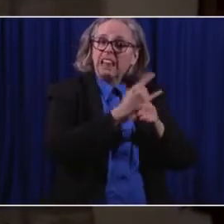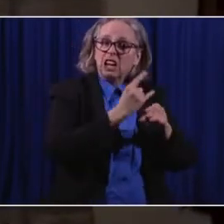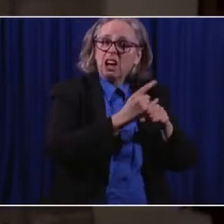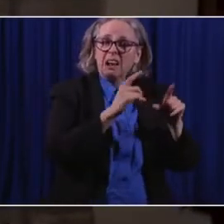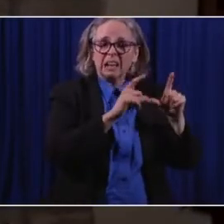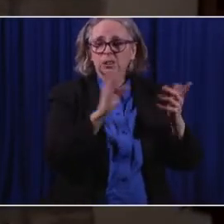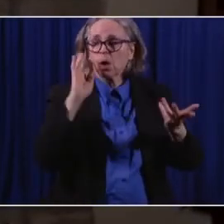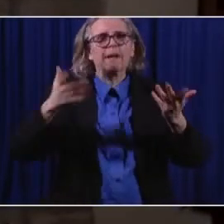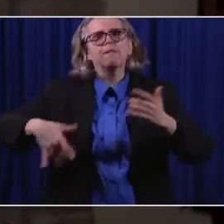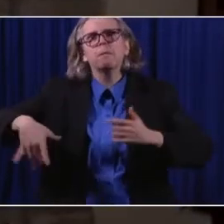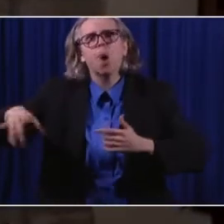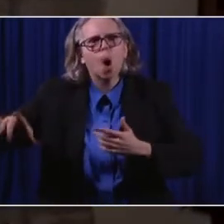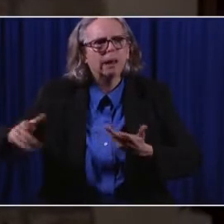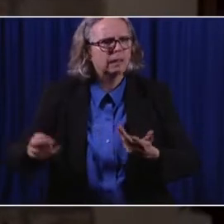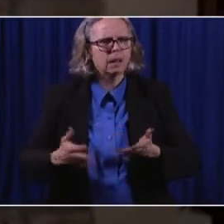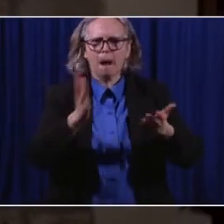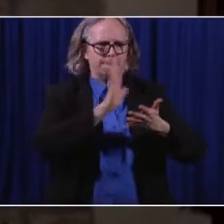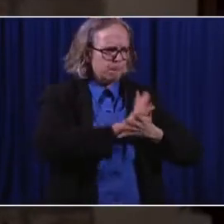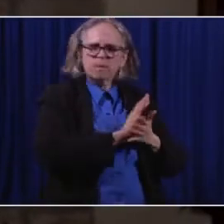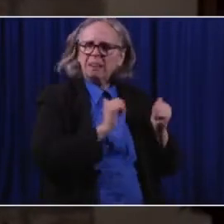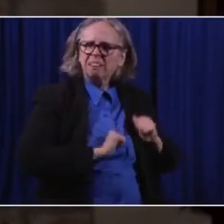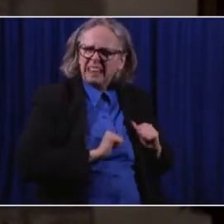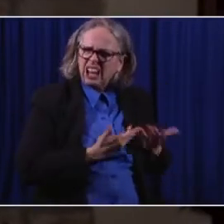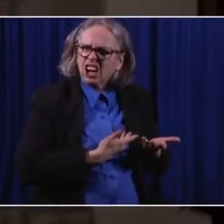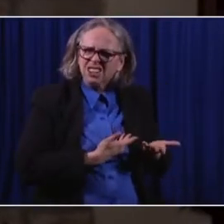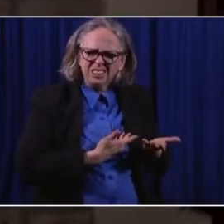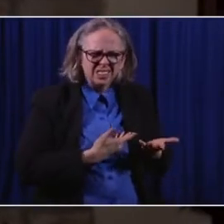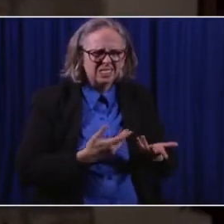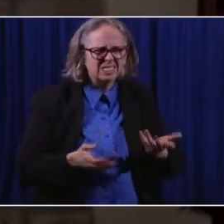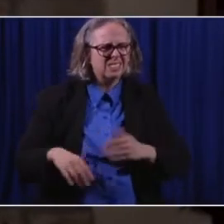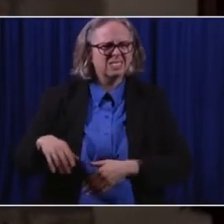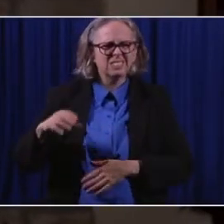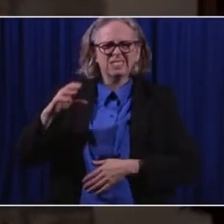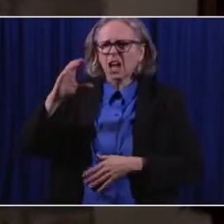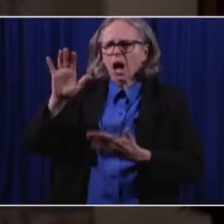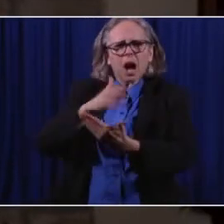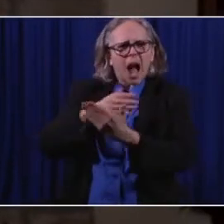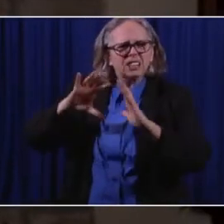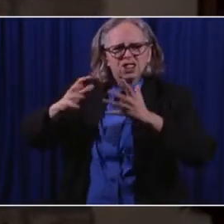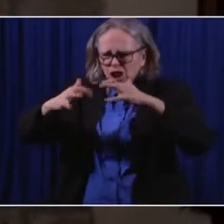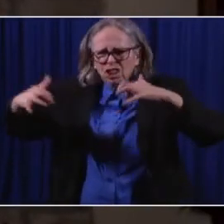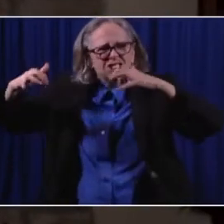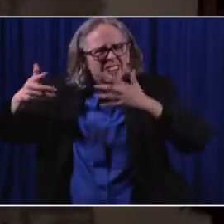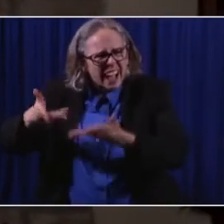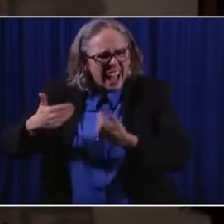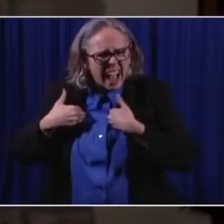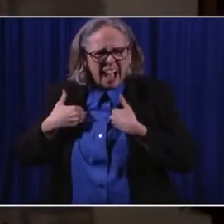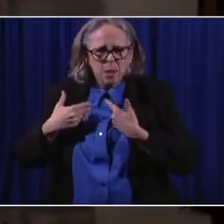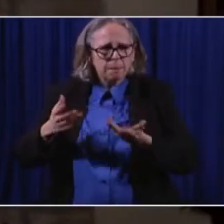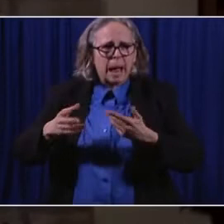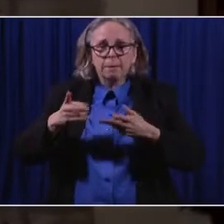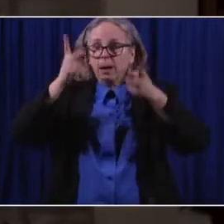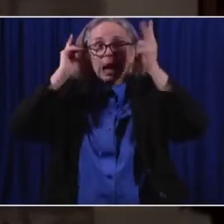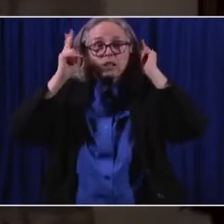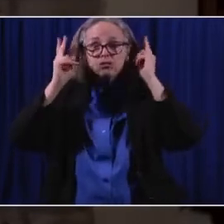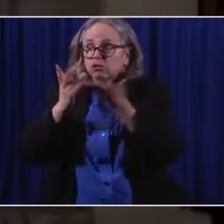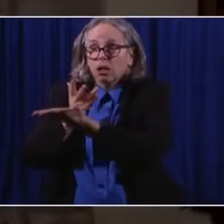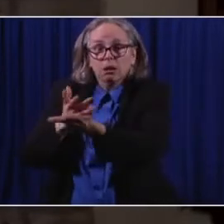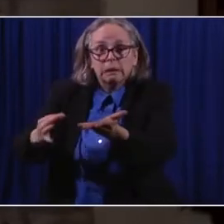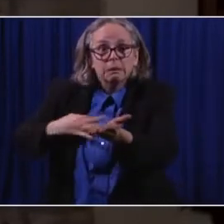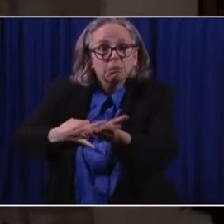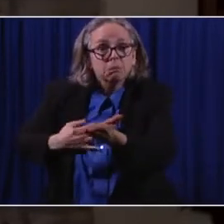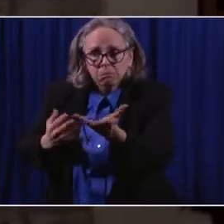a permit. And I am surprised to find out, my team told me, some hair salons are eligible for the funding as well if they have a liquor permit.